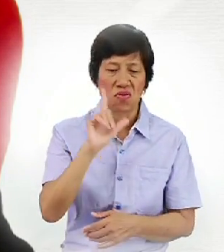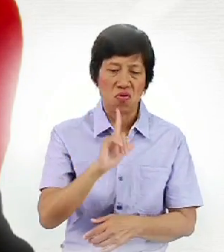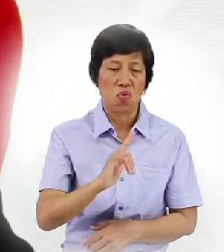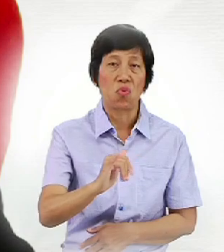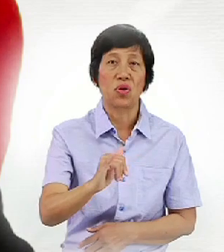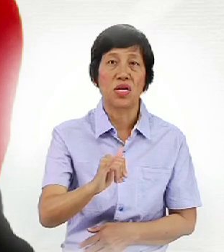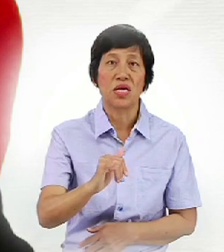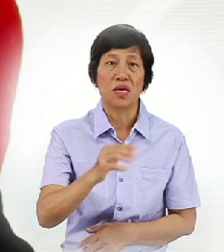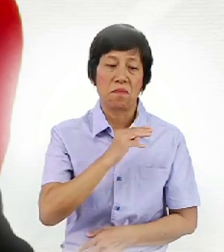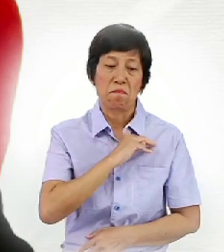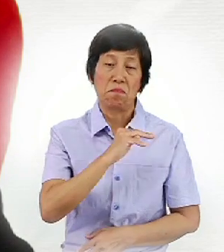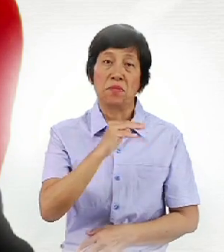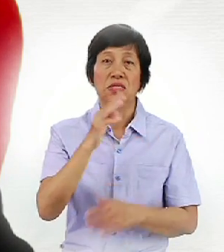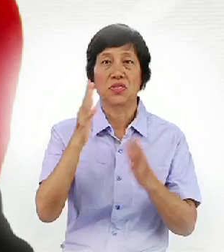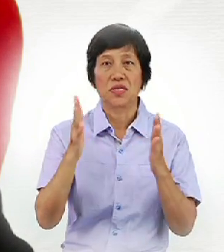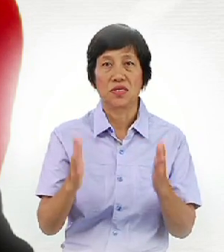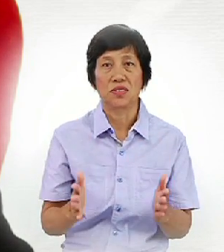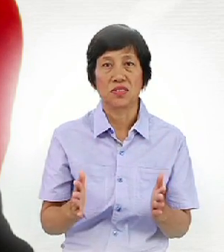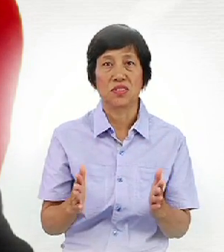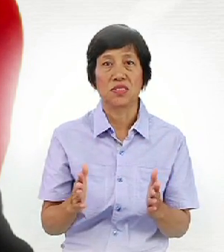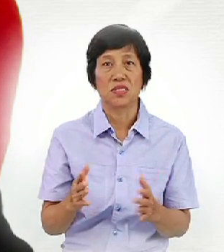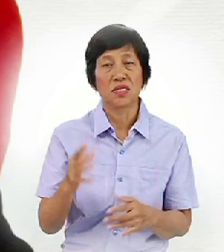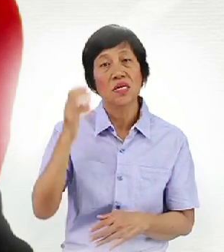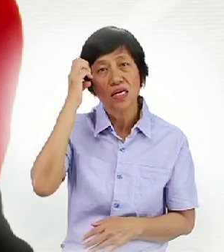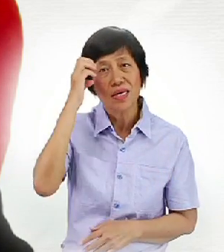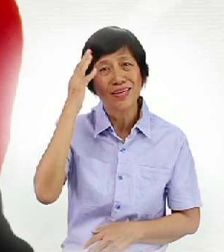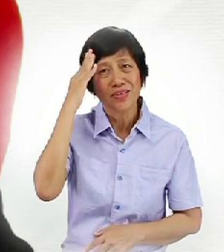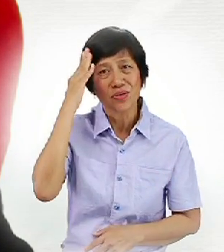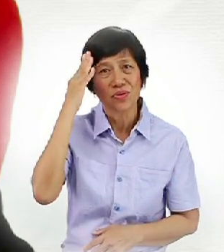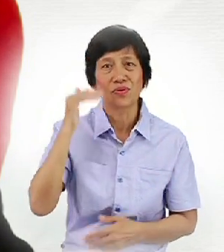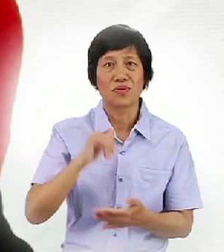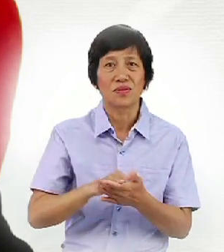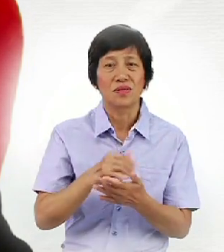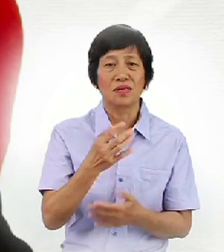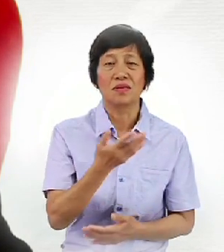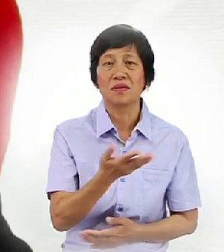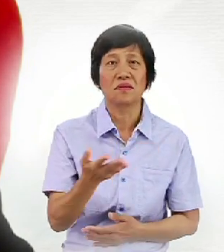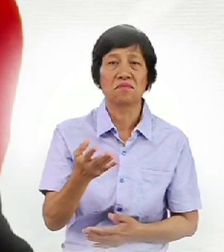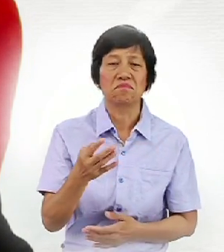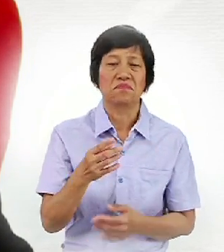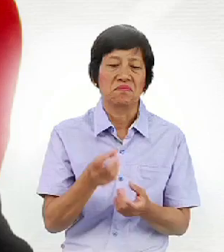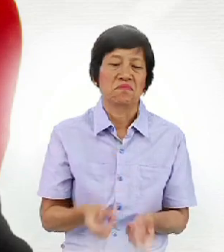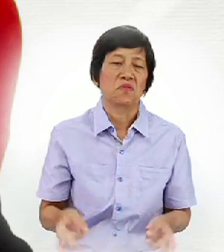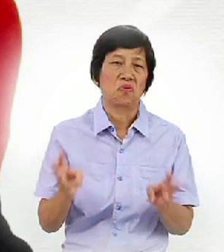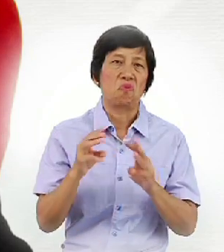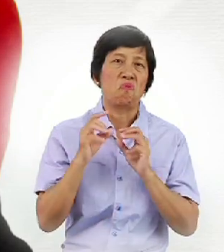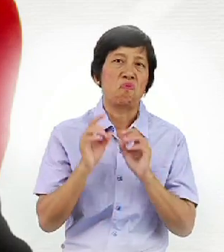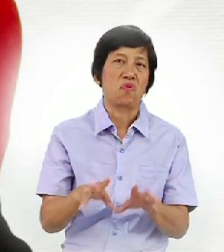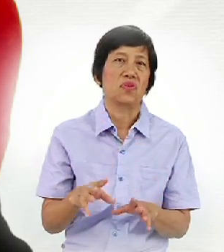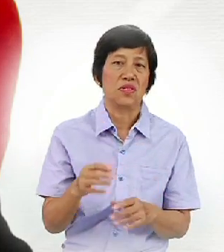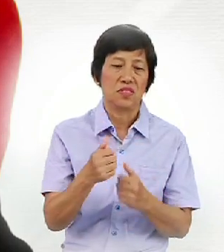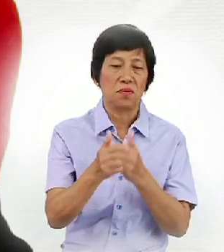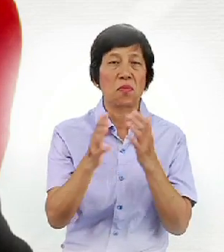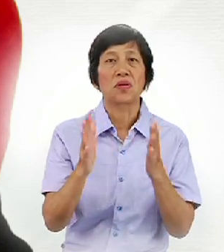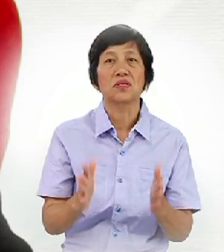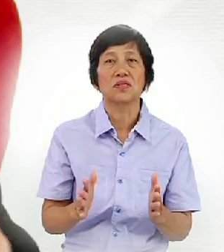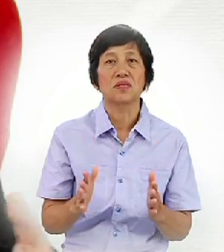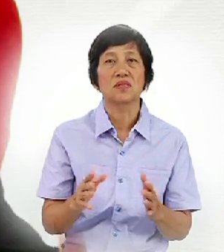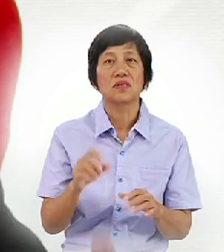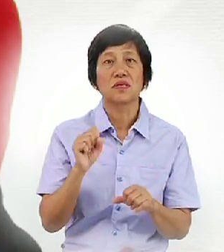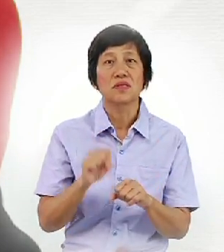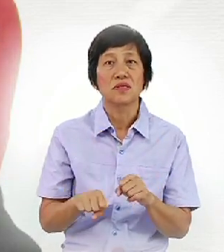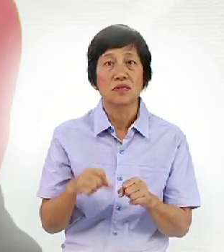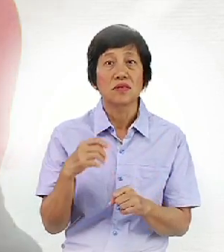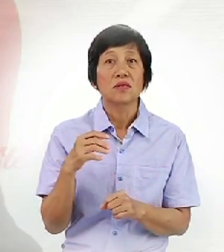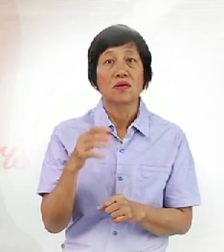lowly missioners. He knew that they were unworthy apostles. And so he